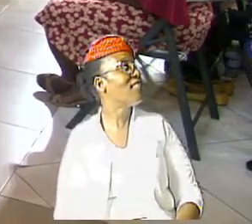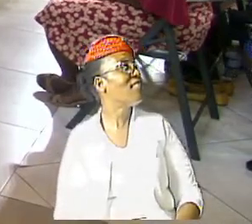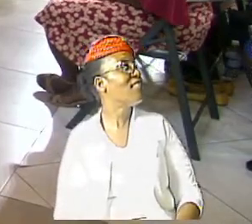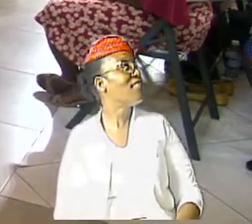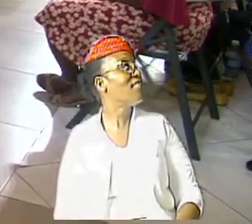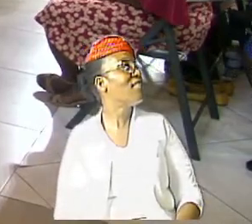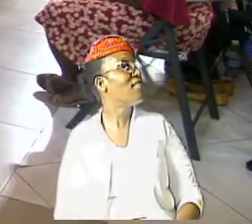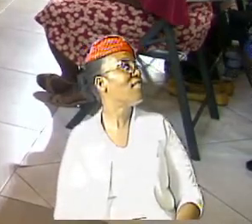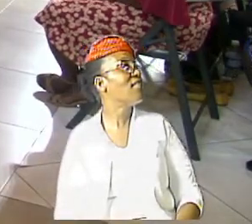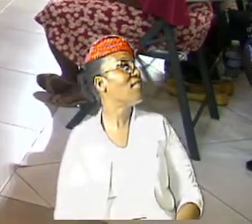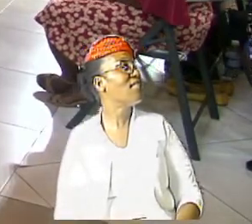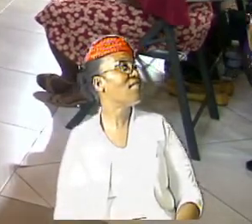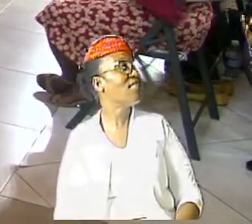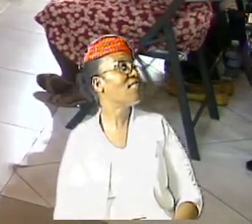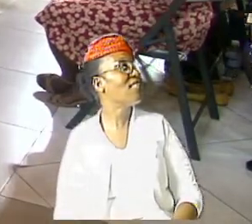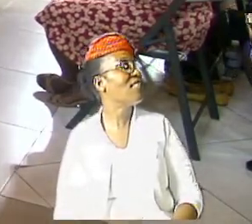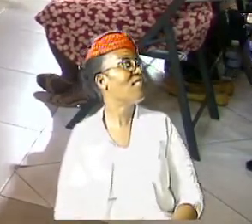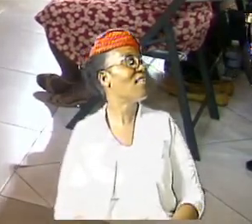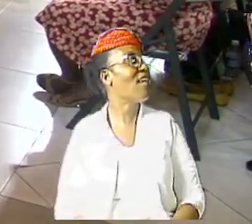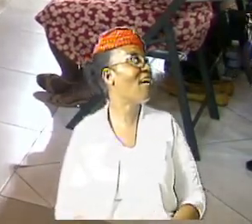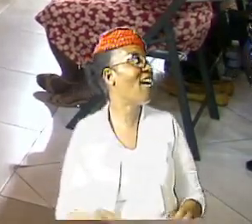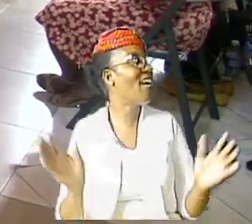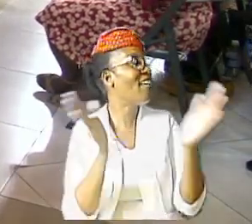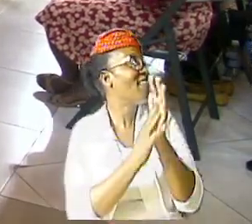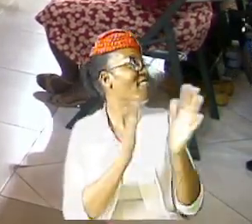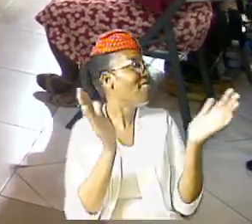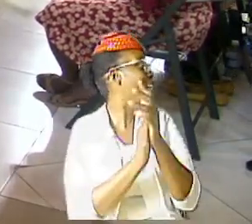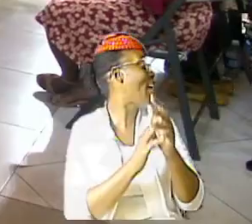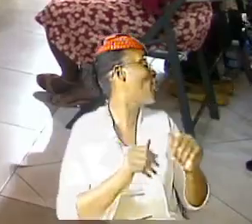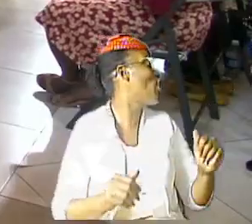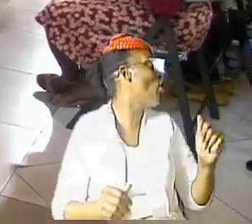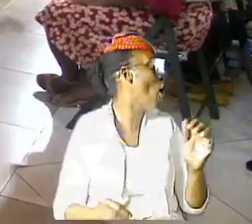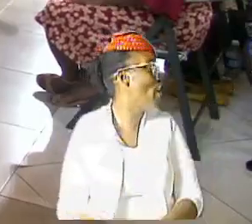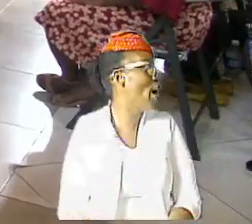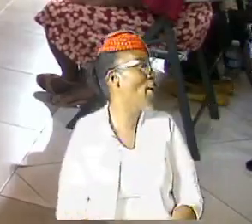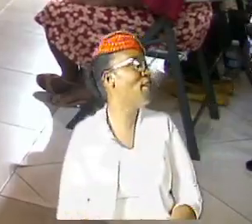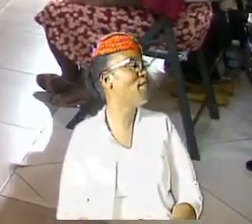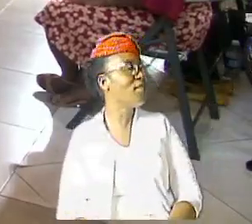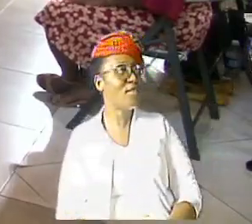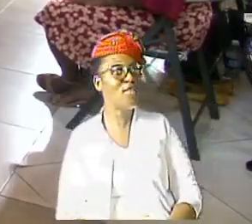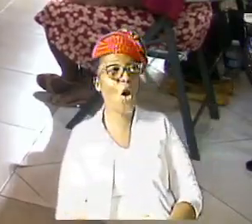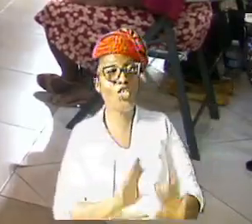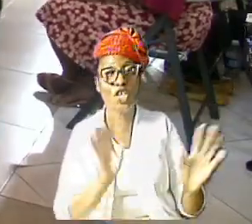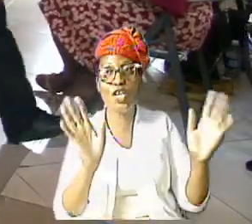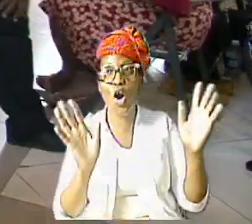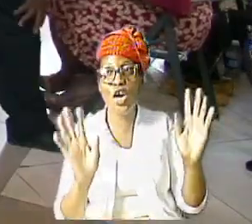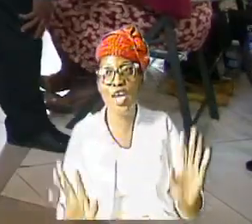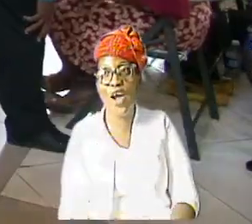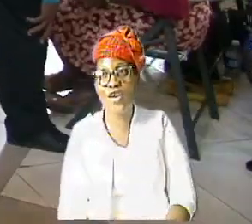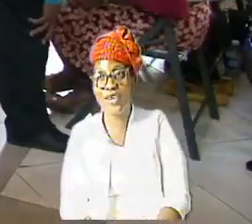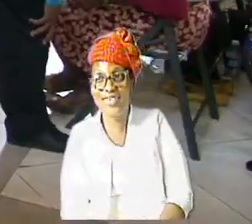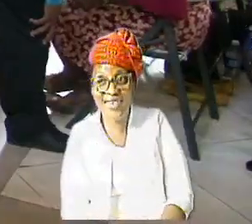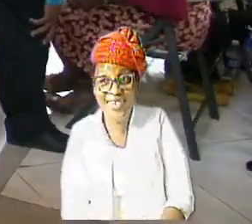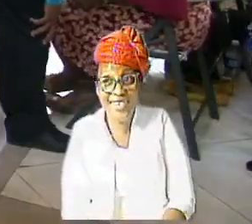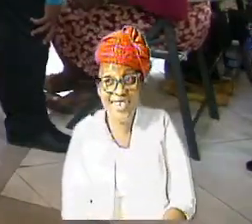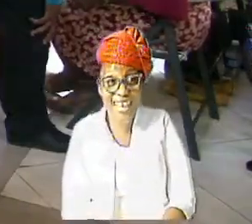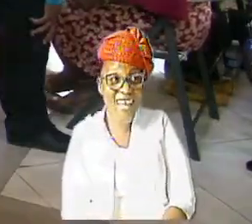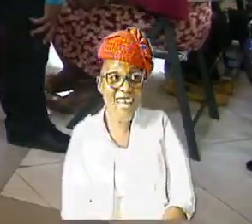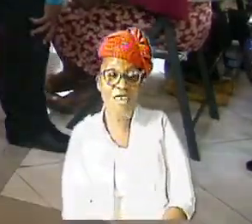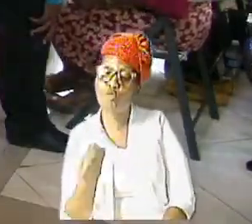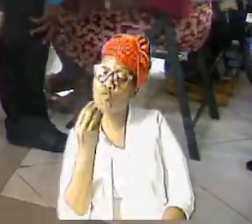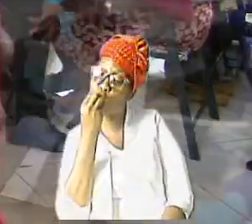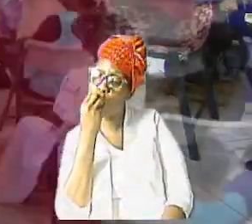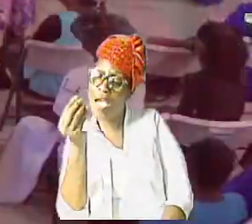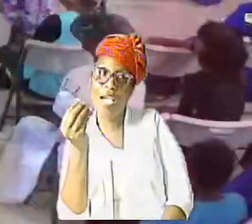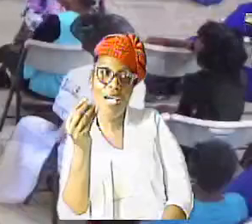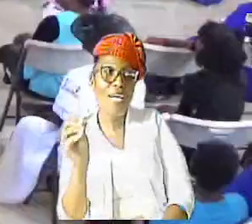Don't be shy. Come there, brother Down. I love that, brother Down. All right. Okay. All right. Thank you, Jesus. Hallelujah. And praise